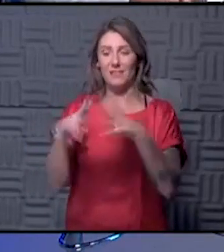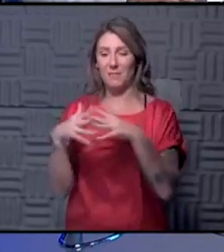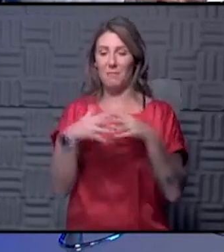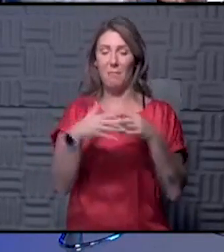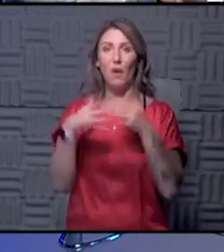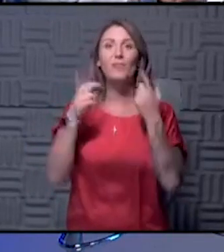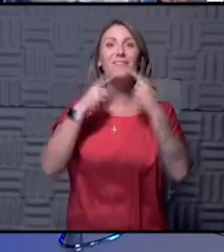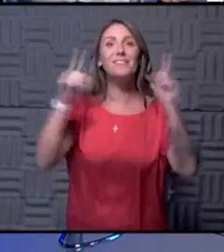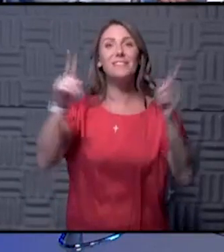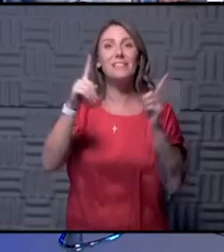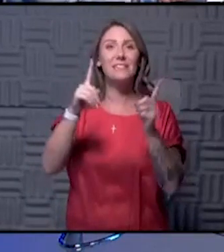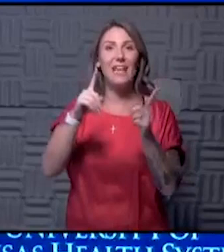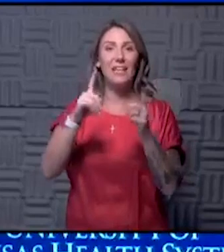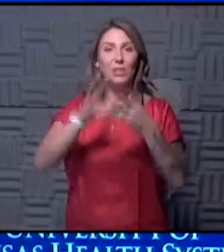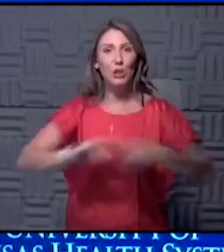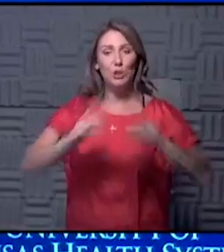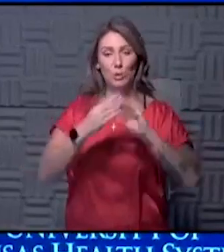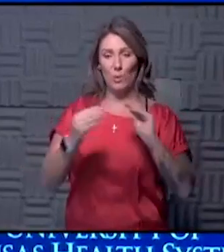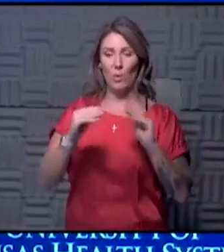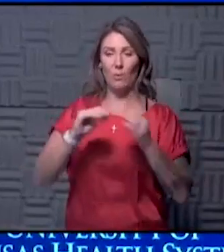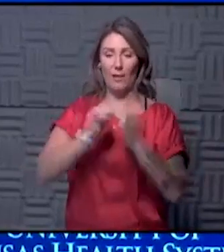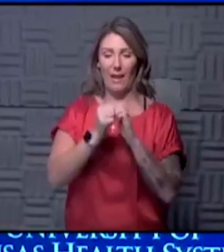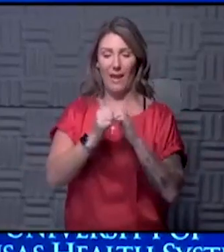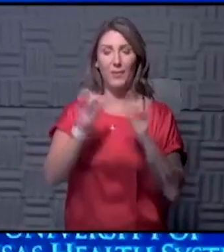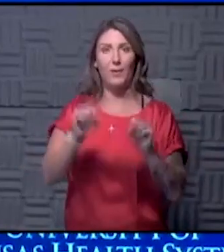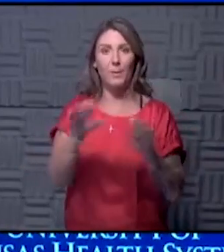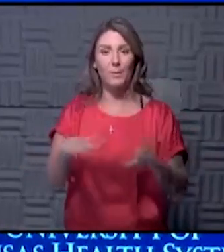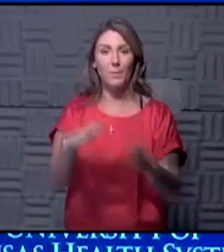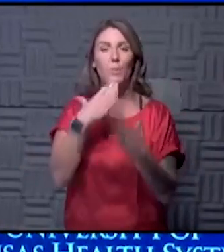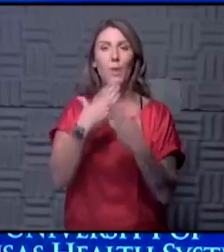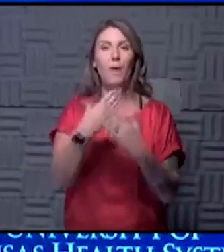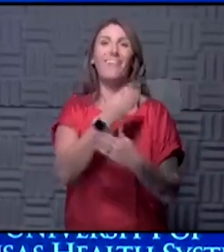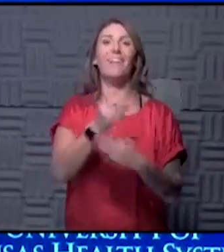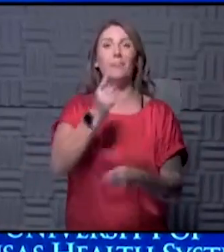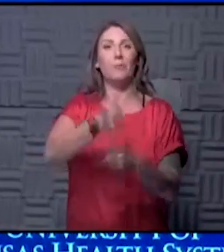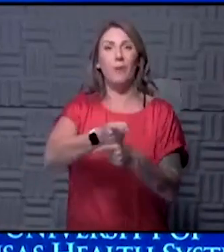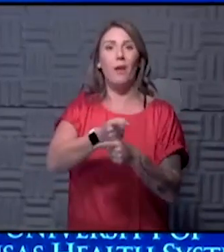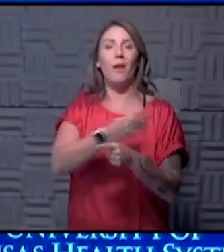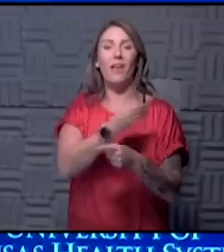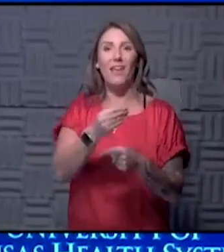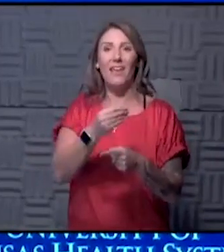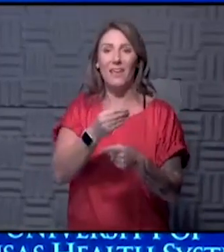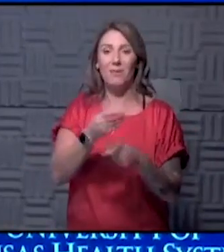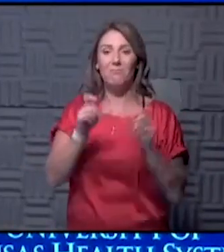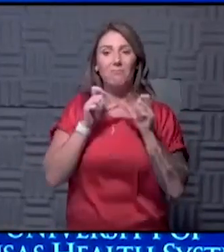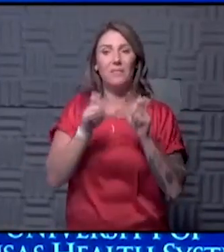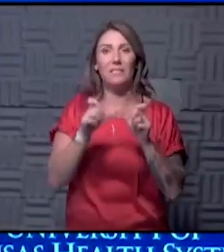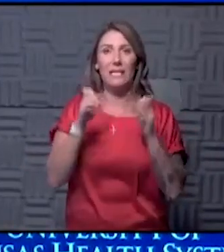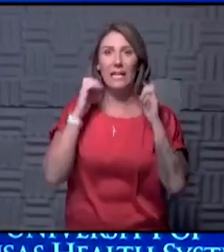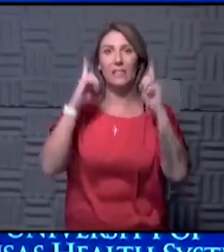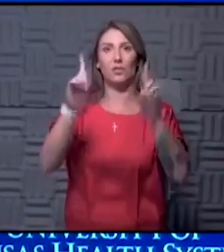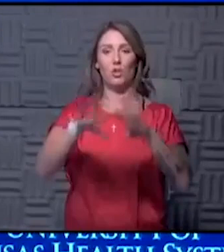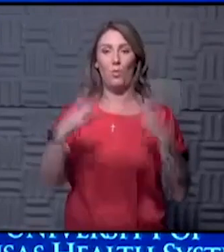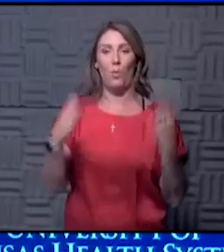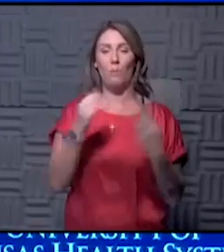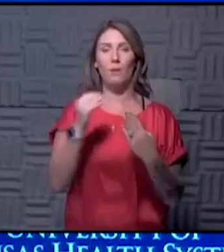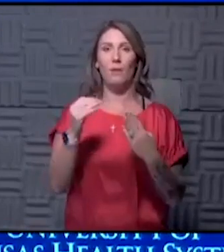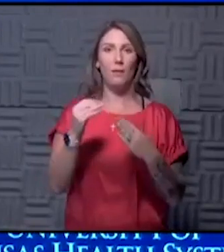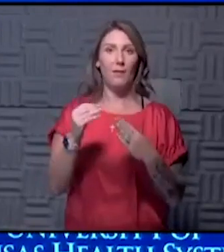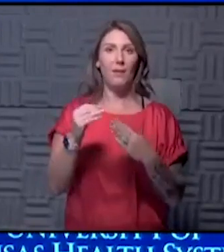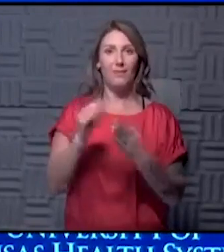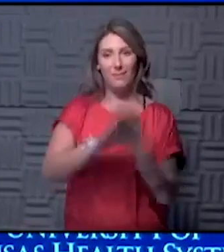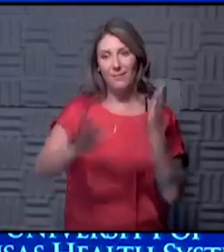success story, quite honestly, of how we can do this well and do it right and keep education open and even keep campuses